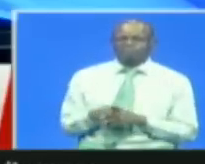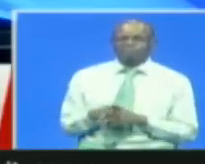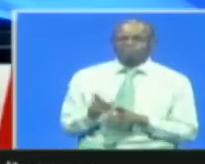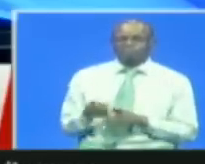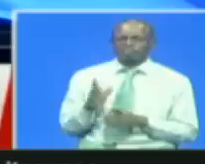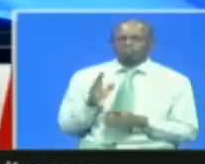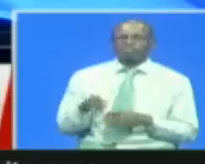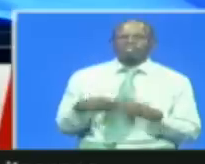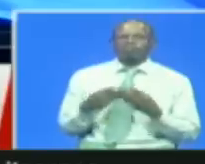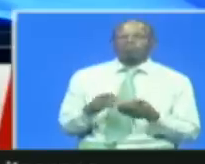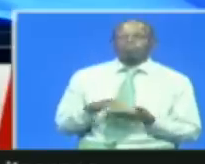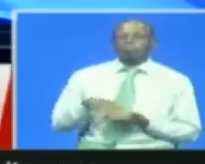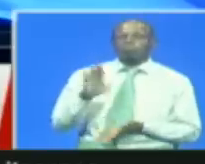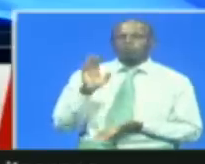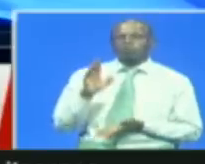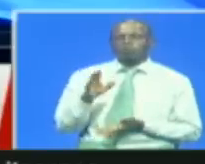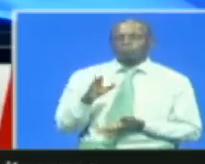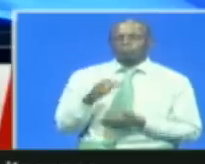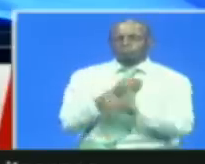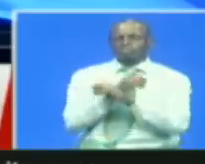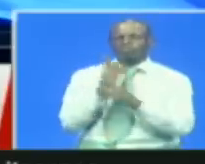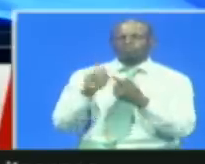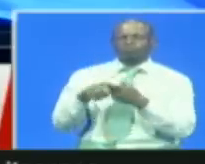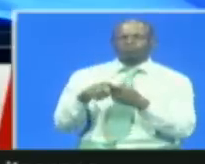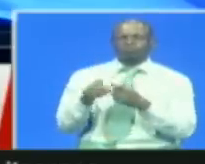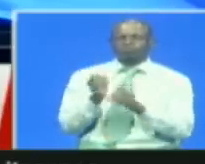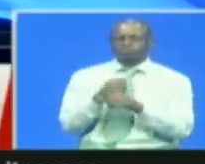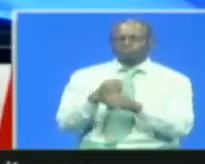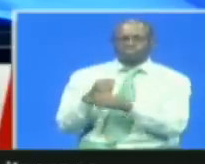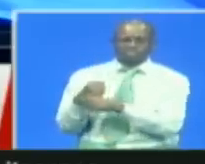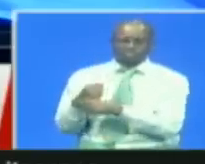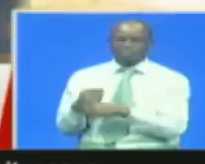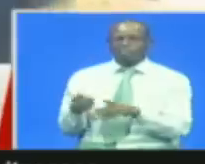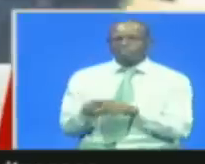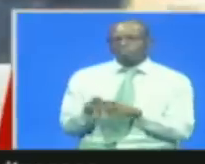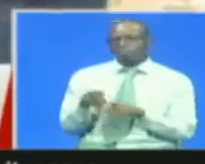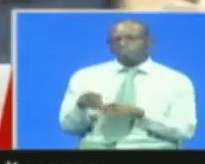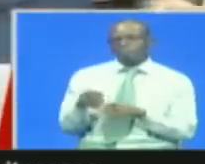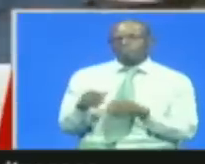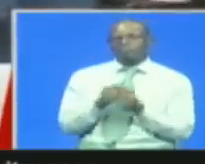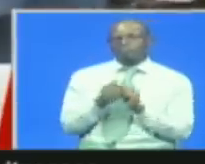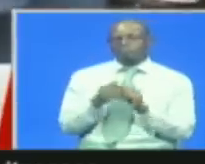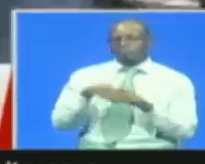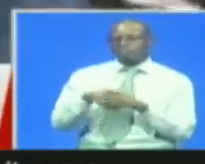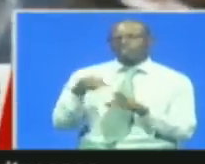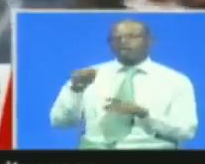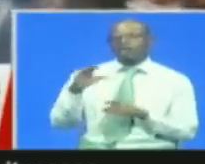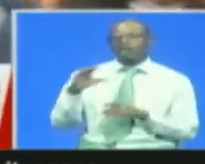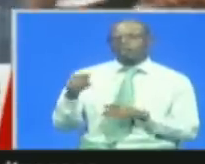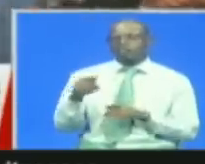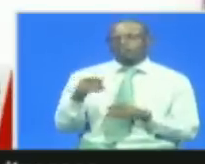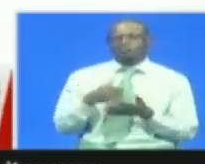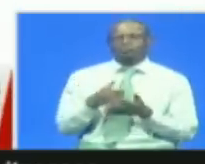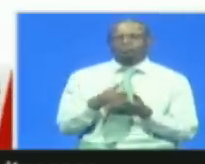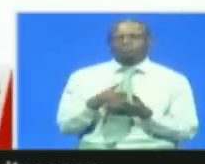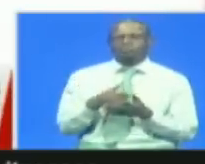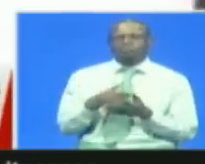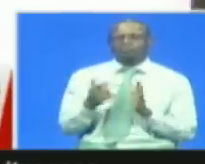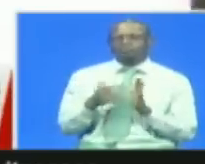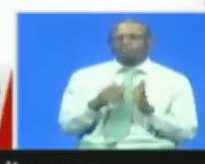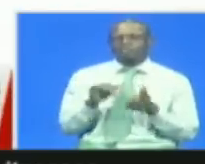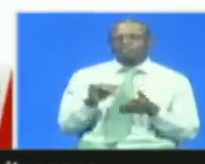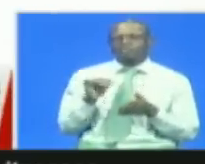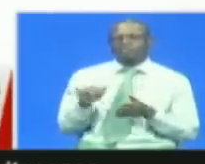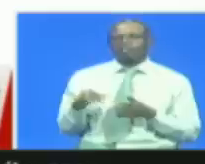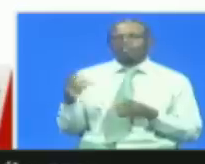protection for trademark owners and boost the fight against counterfeits. Some of the amendments in the Act include the fact that consumers will now play